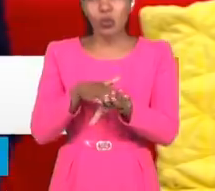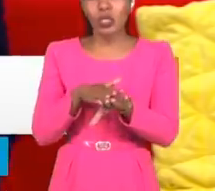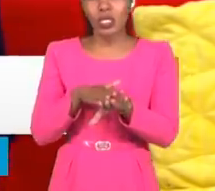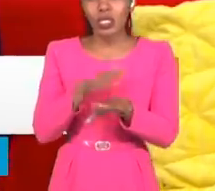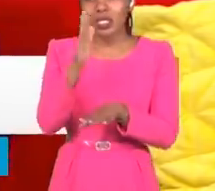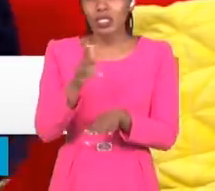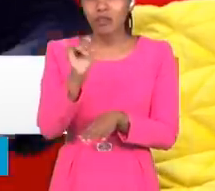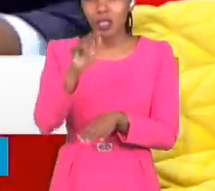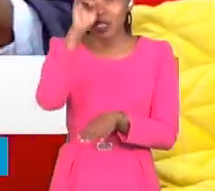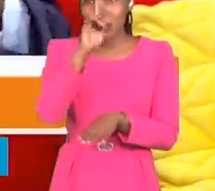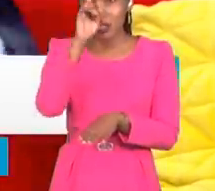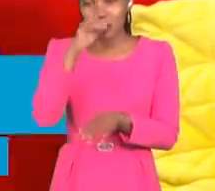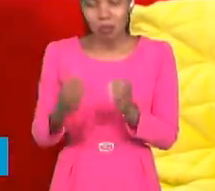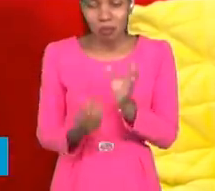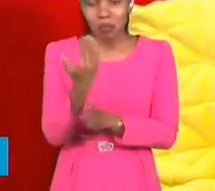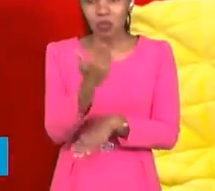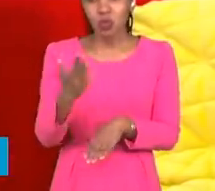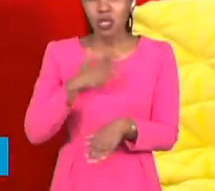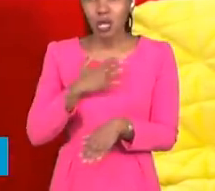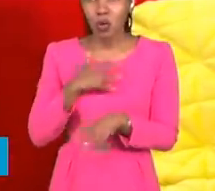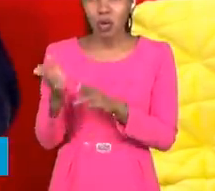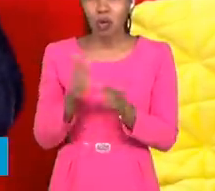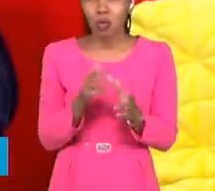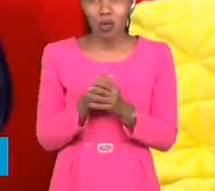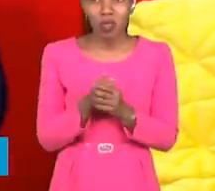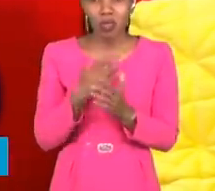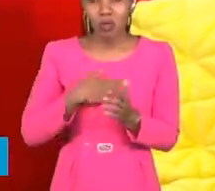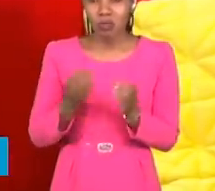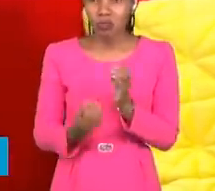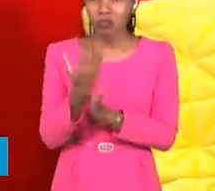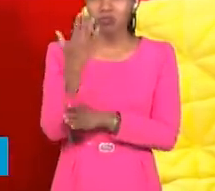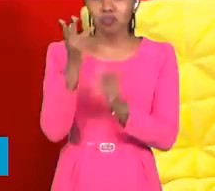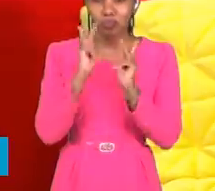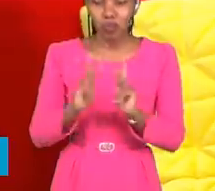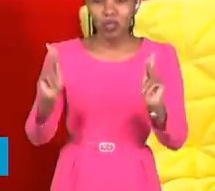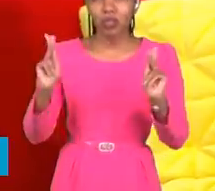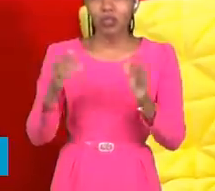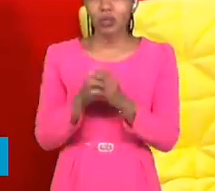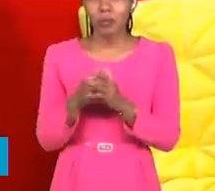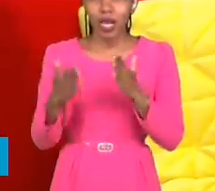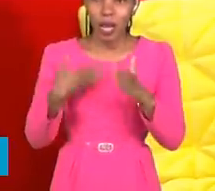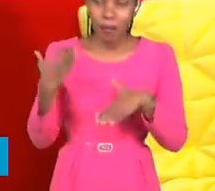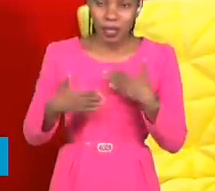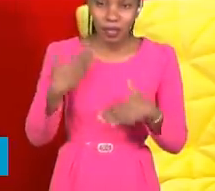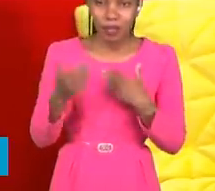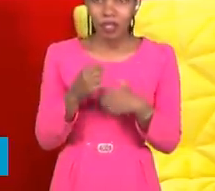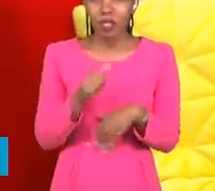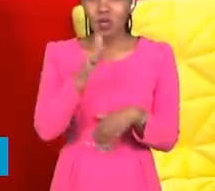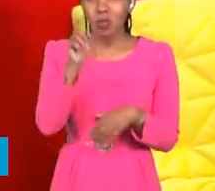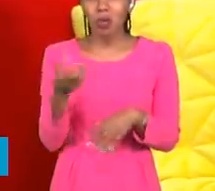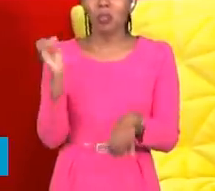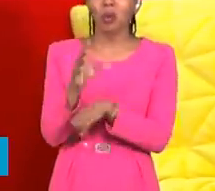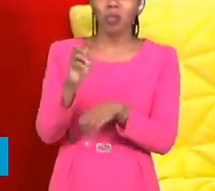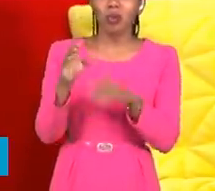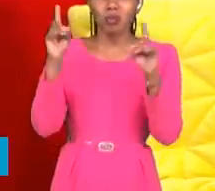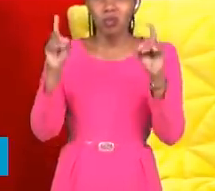serious. Let's raise our kids normally and let's raise them with harmony, with happiness. You don't have to post their